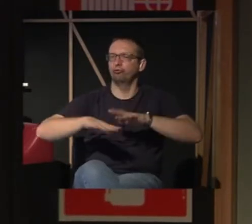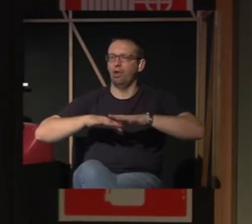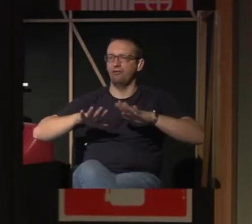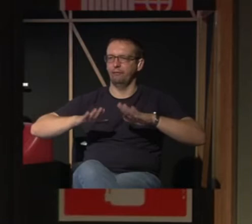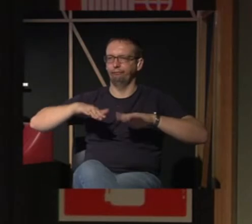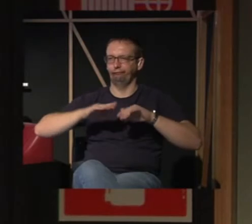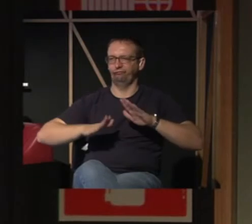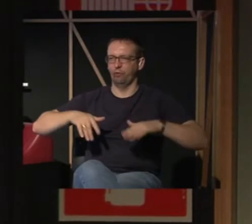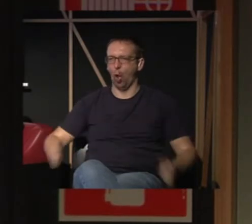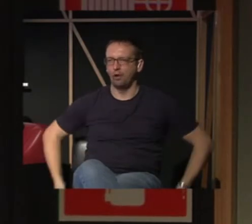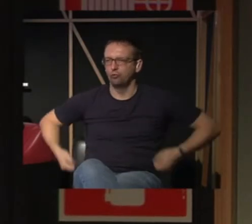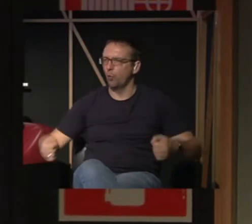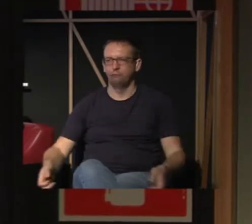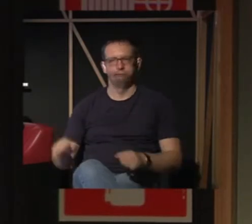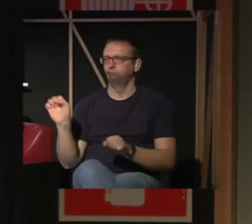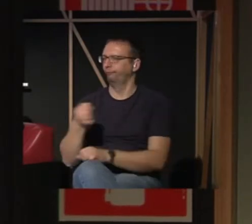huge